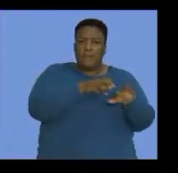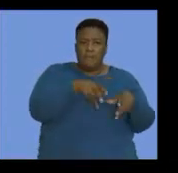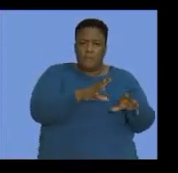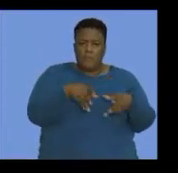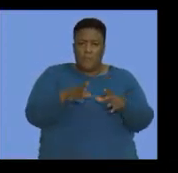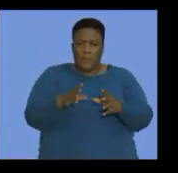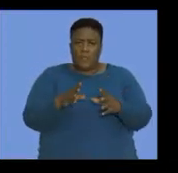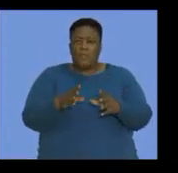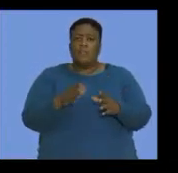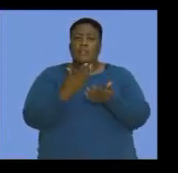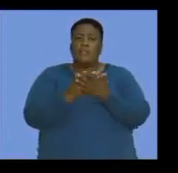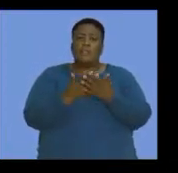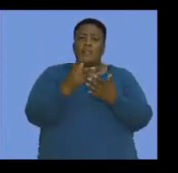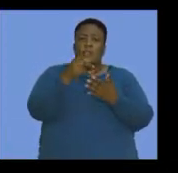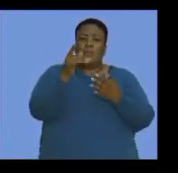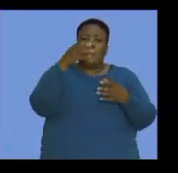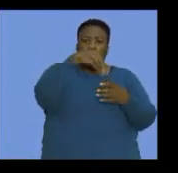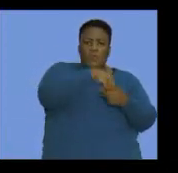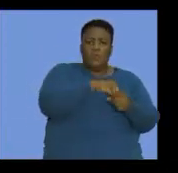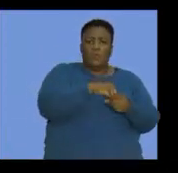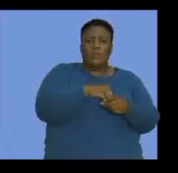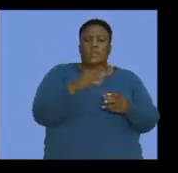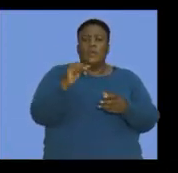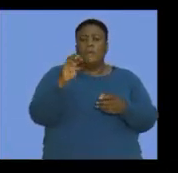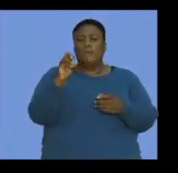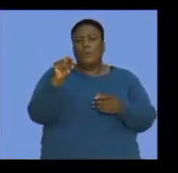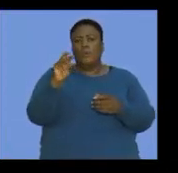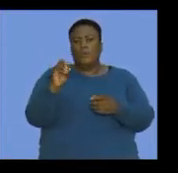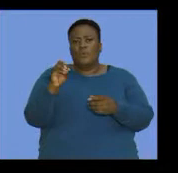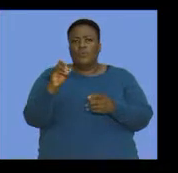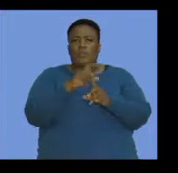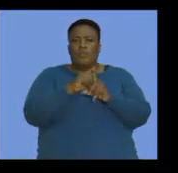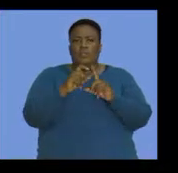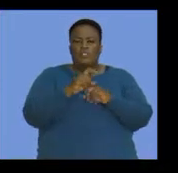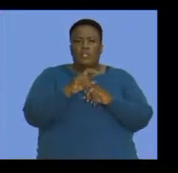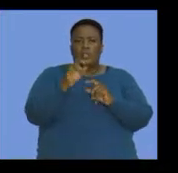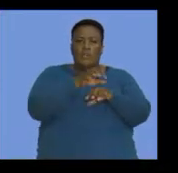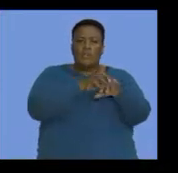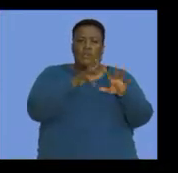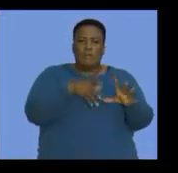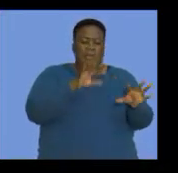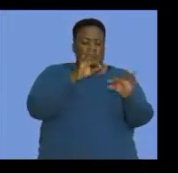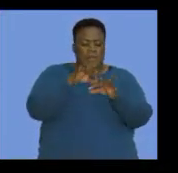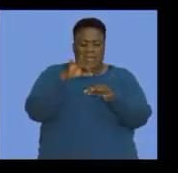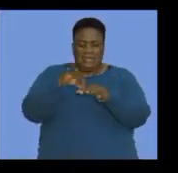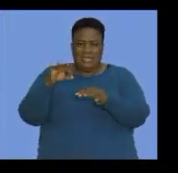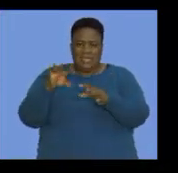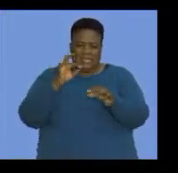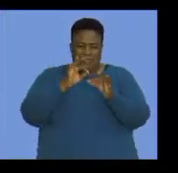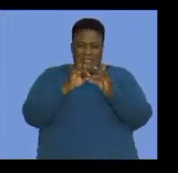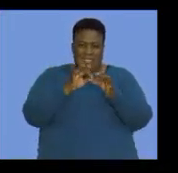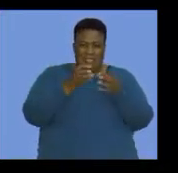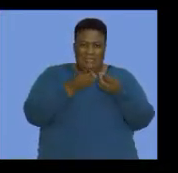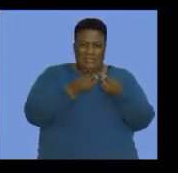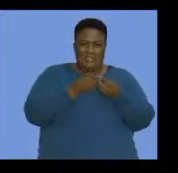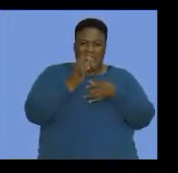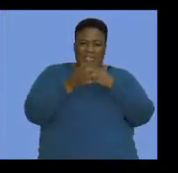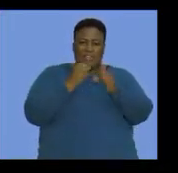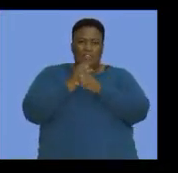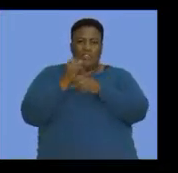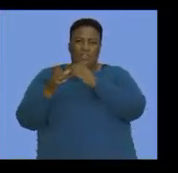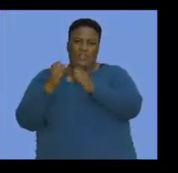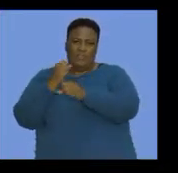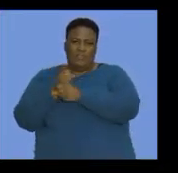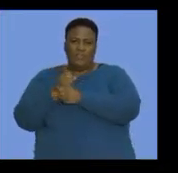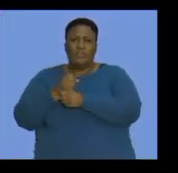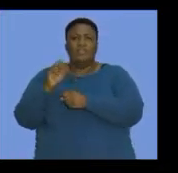methods that include monoculture. So farmers are planting a specific crop year after